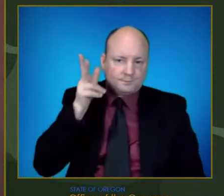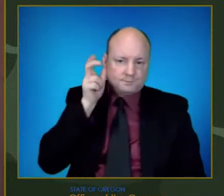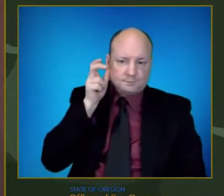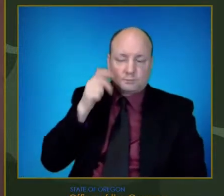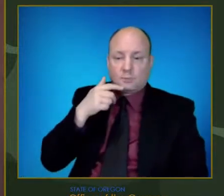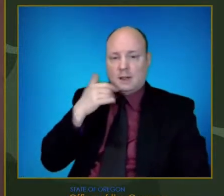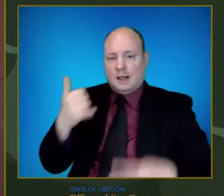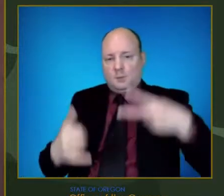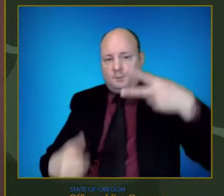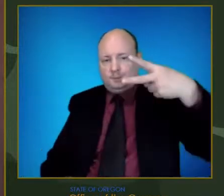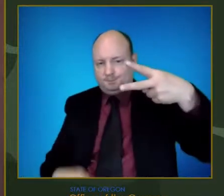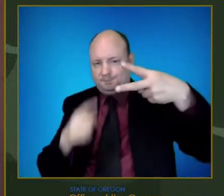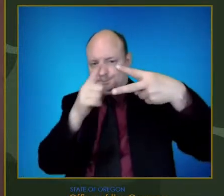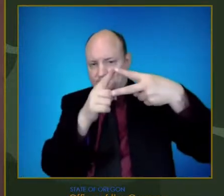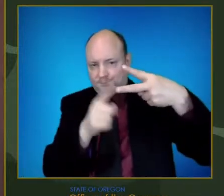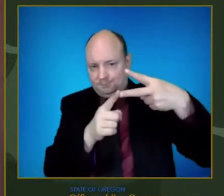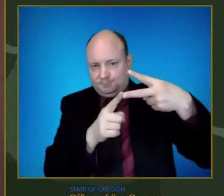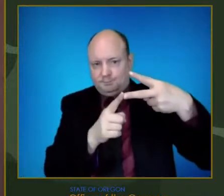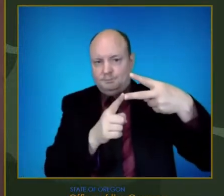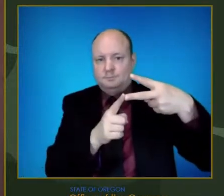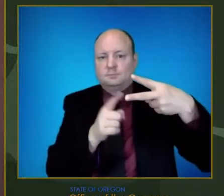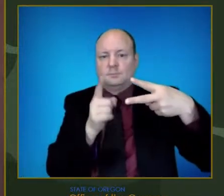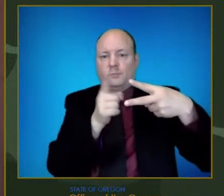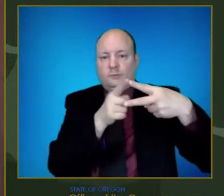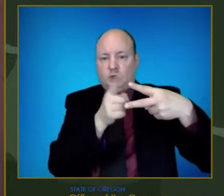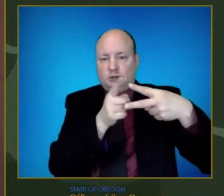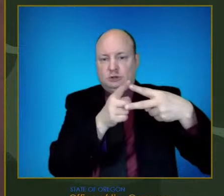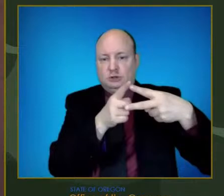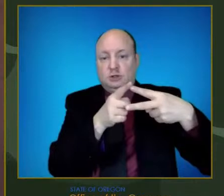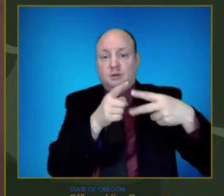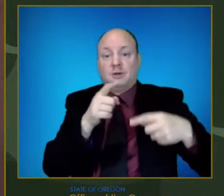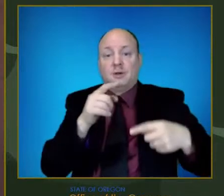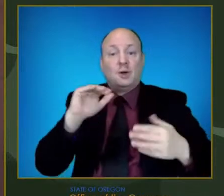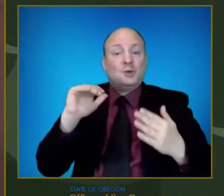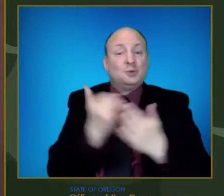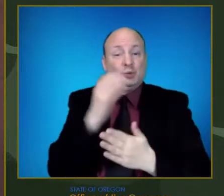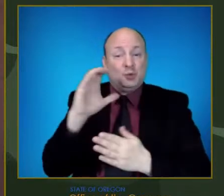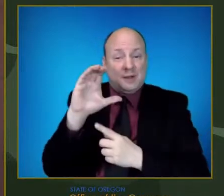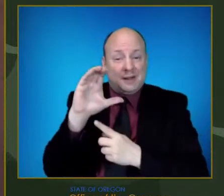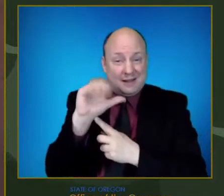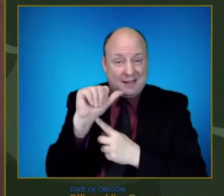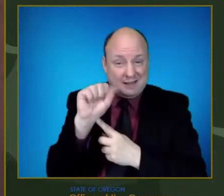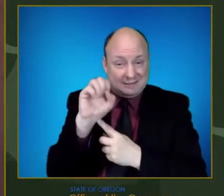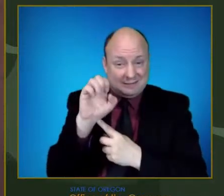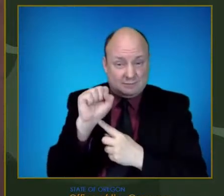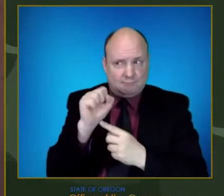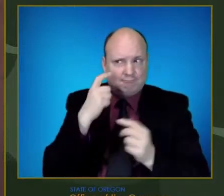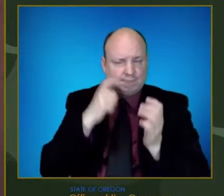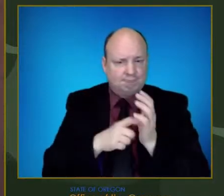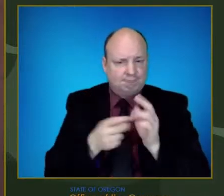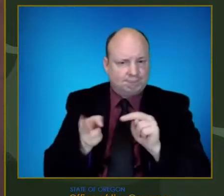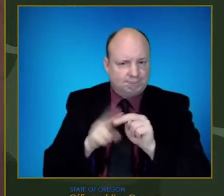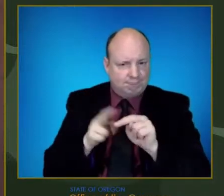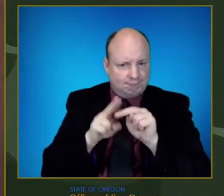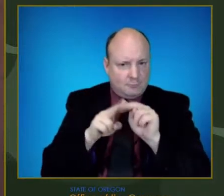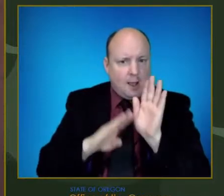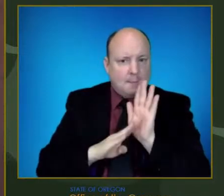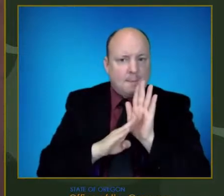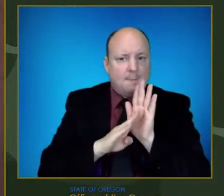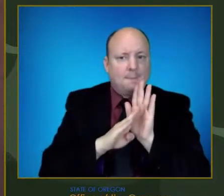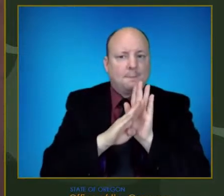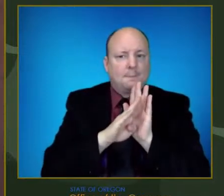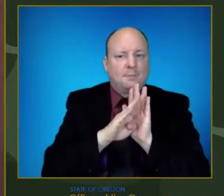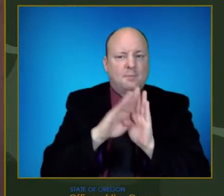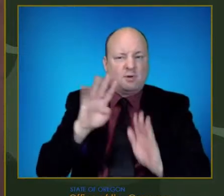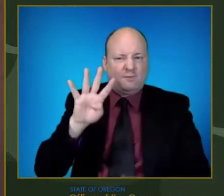new cases of COVID have been going up 42% in the last 10 days. In the past week, it's